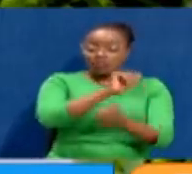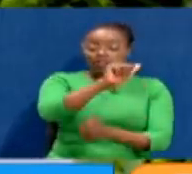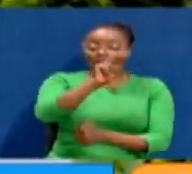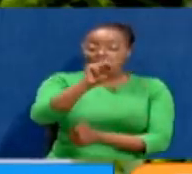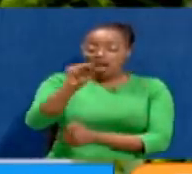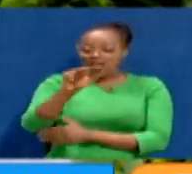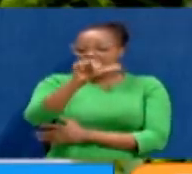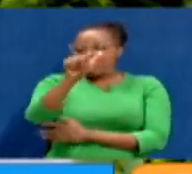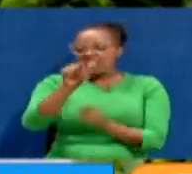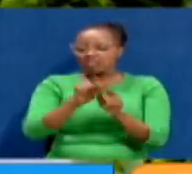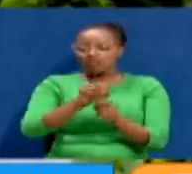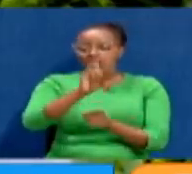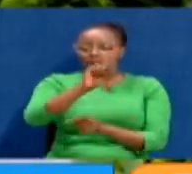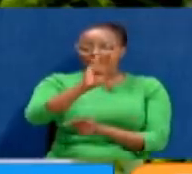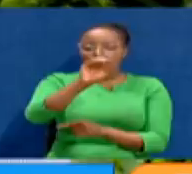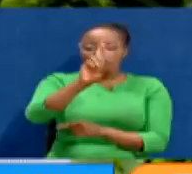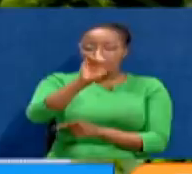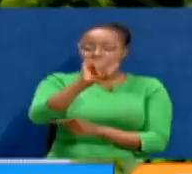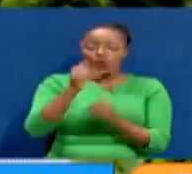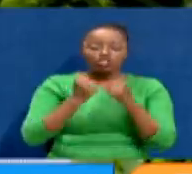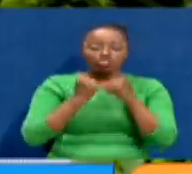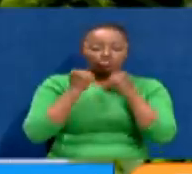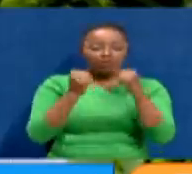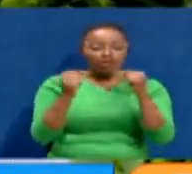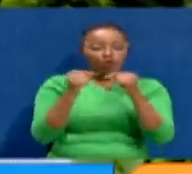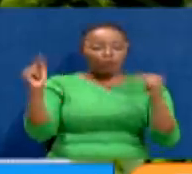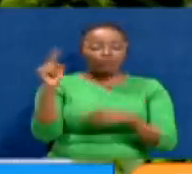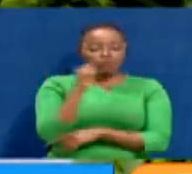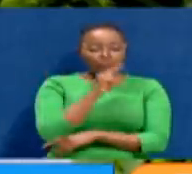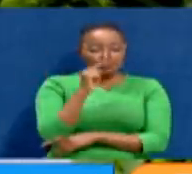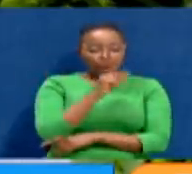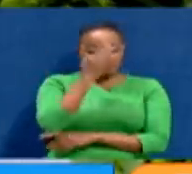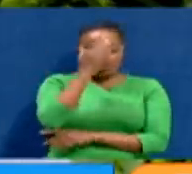Waiguru, some like John Mbadi came out very strongly. And remember, the media reported